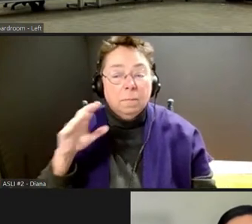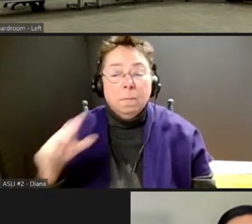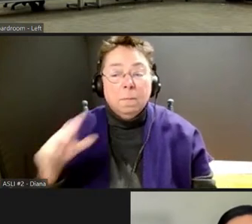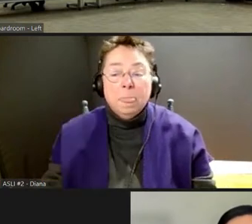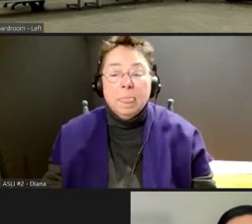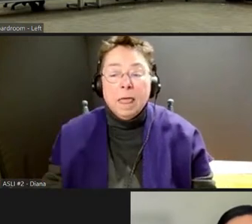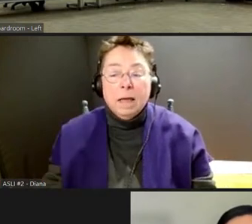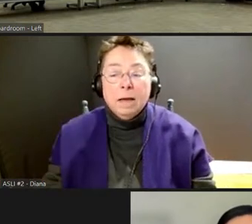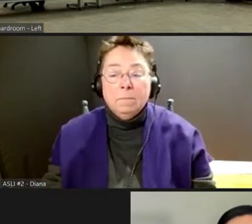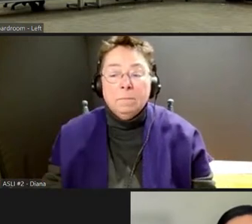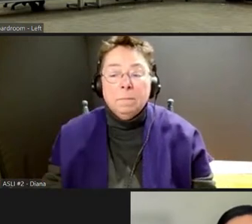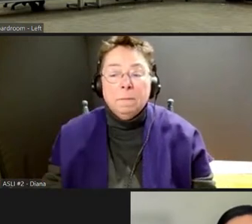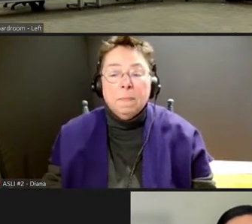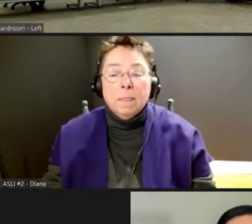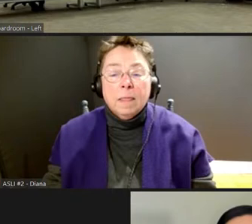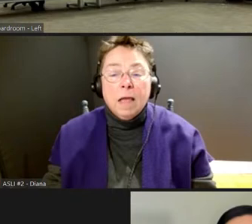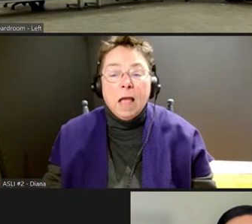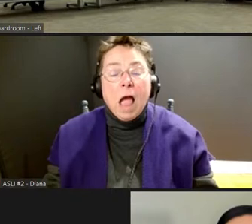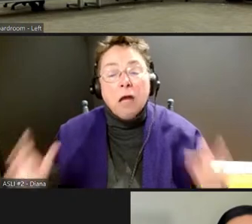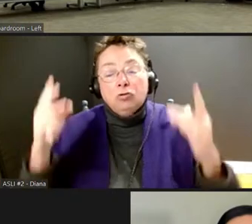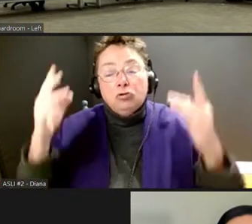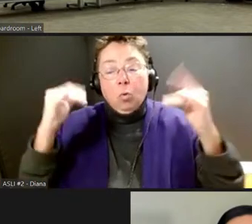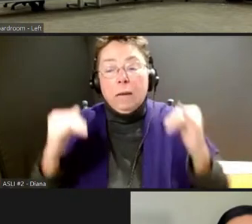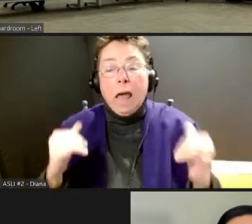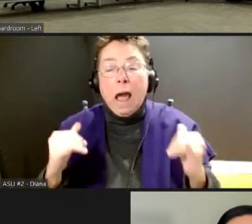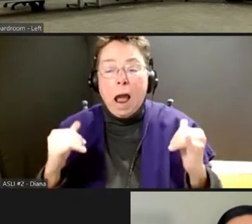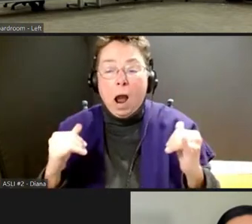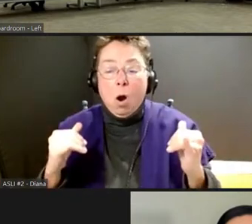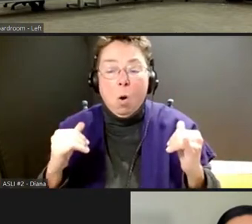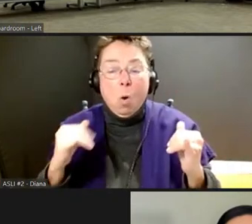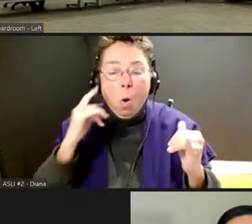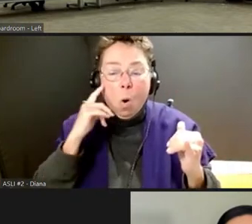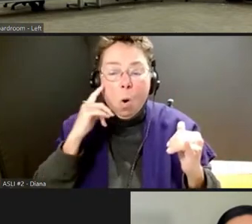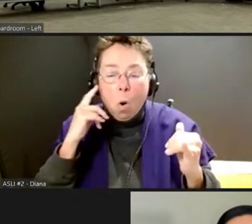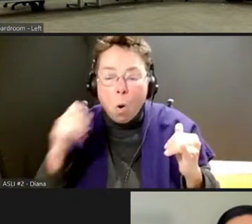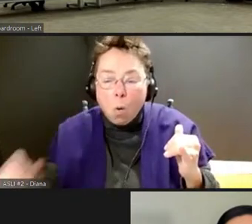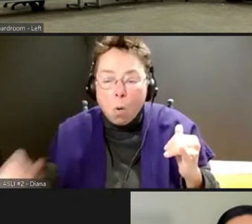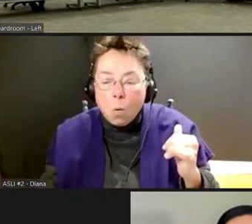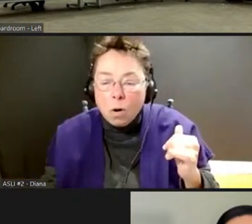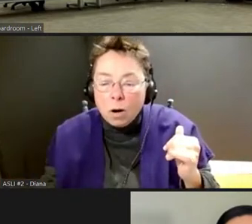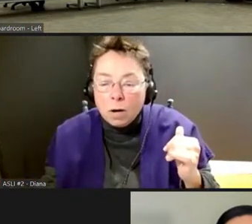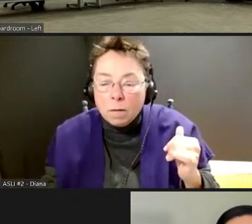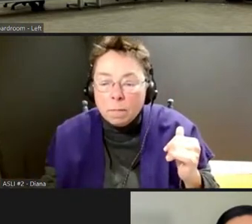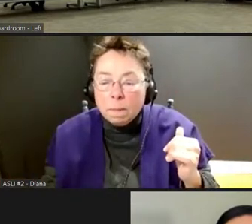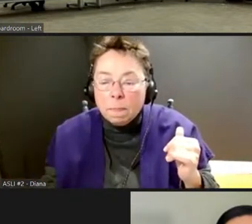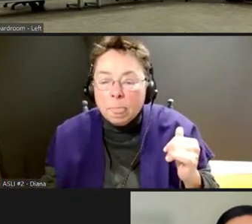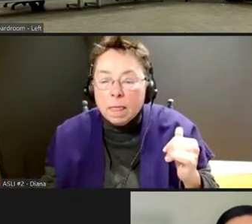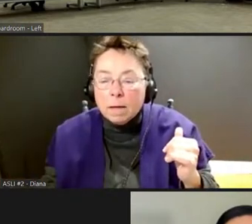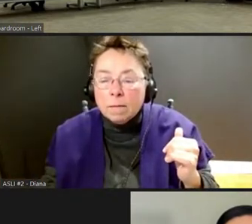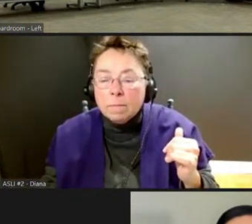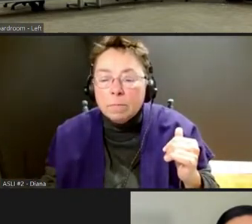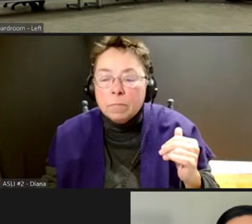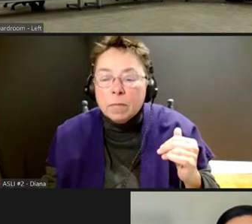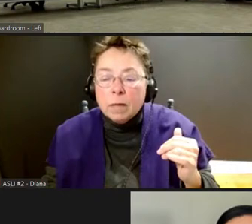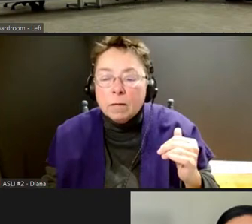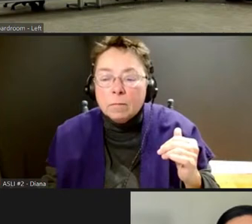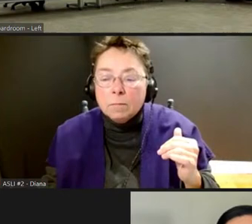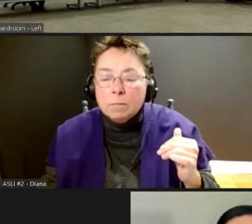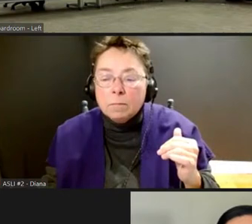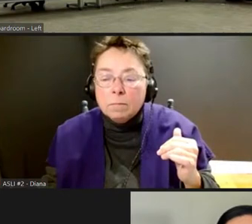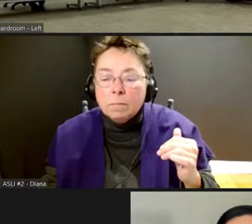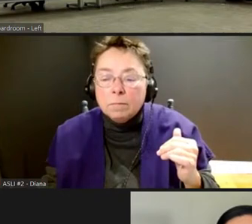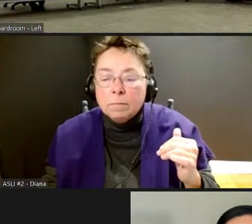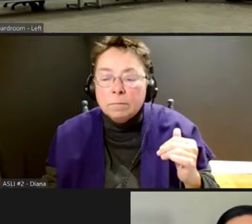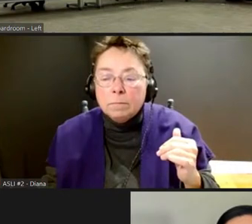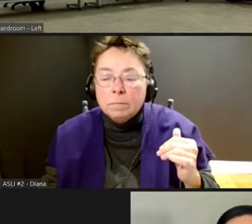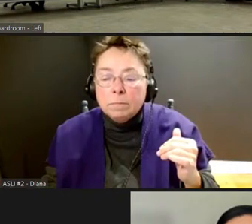Our next order of business is an ordinance authorizing an intergovernmental agreement with METRA. Mike Connolly. Yes, good